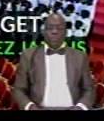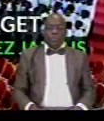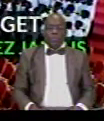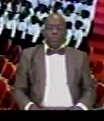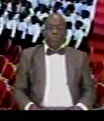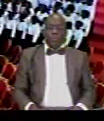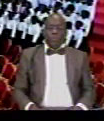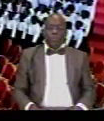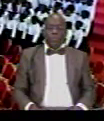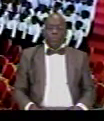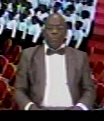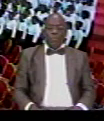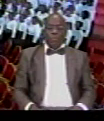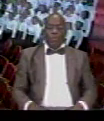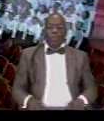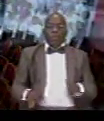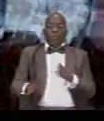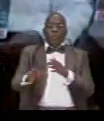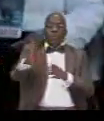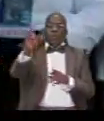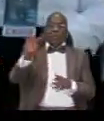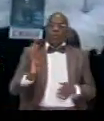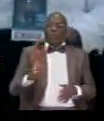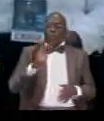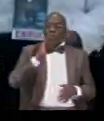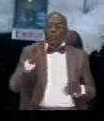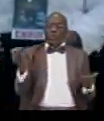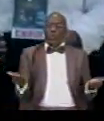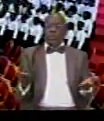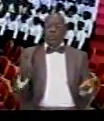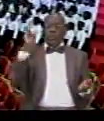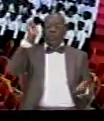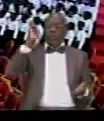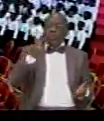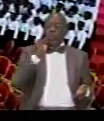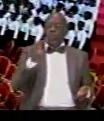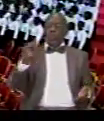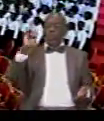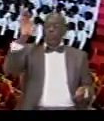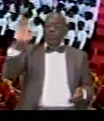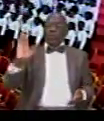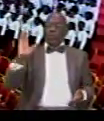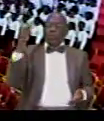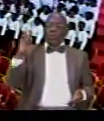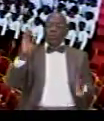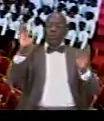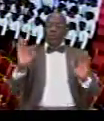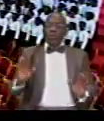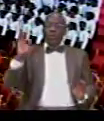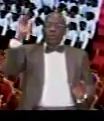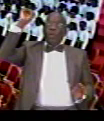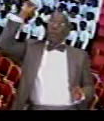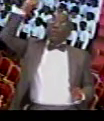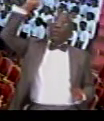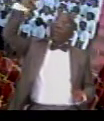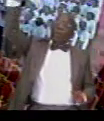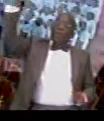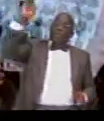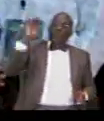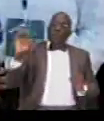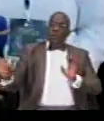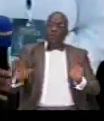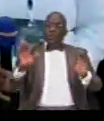God is here, he's the God of wonders, he's doing